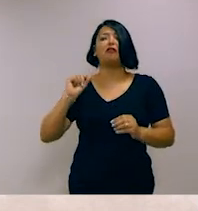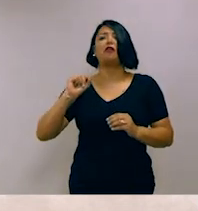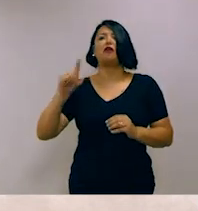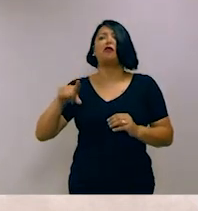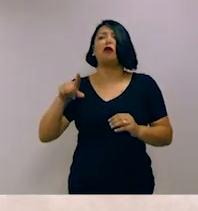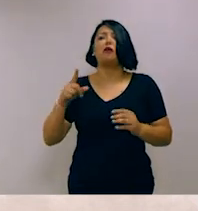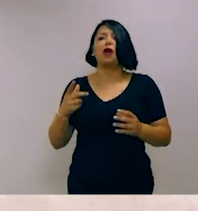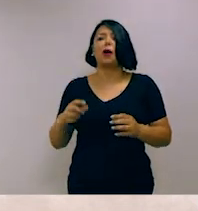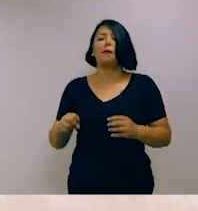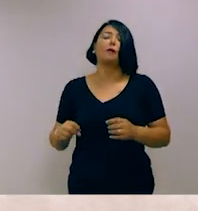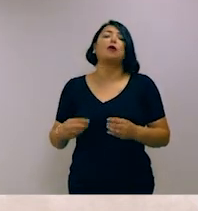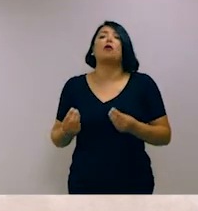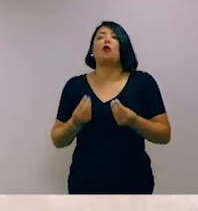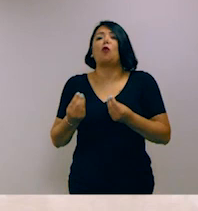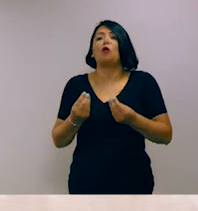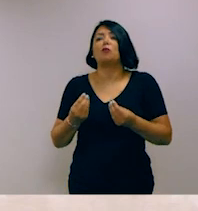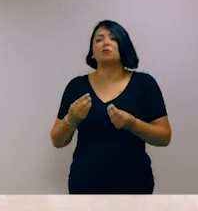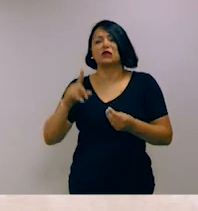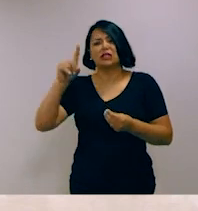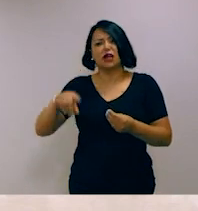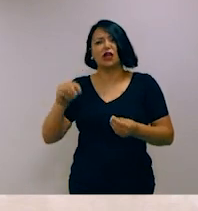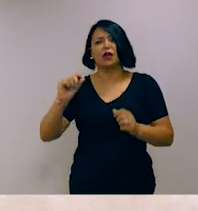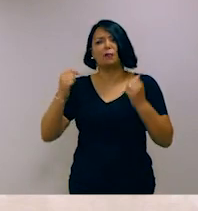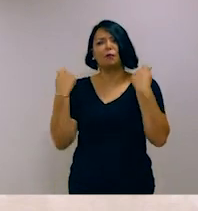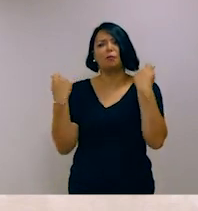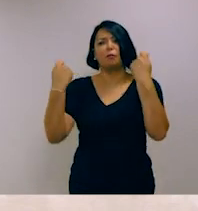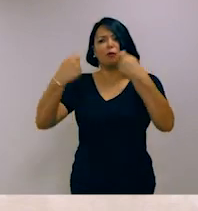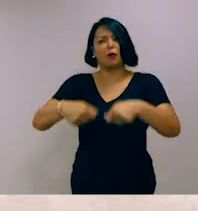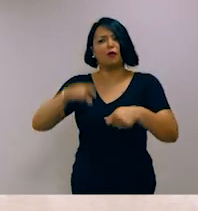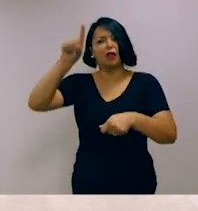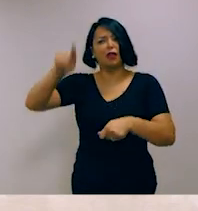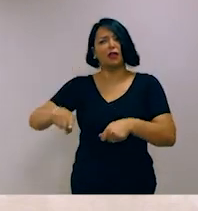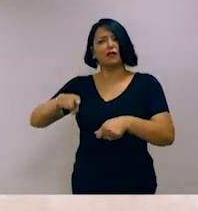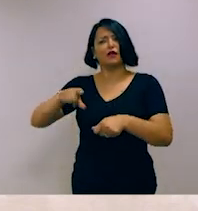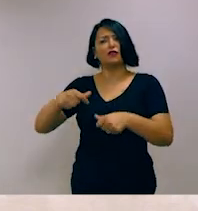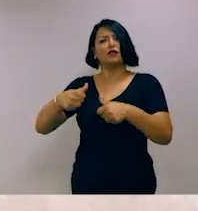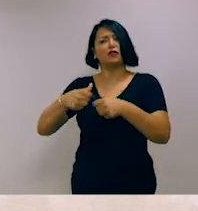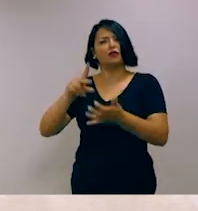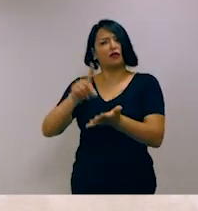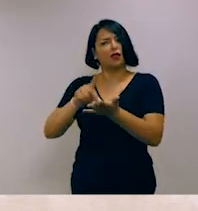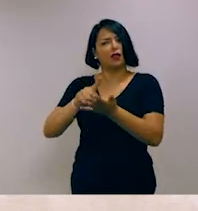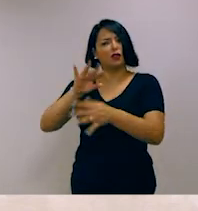to have the disease? And so just to illustrate,